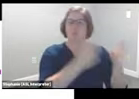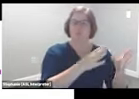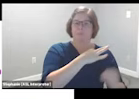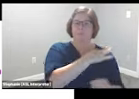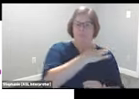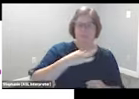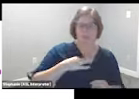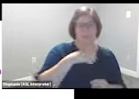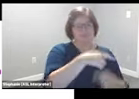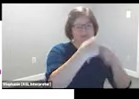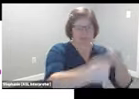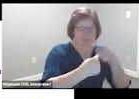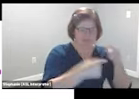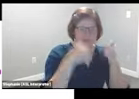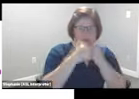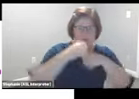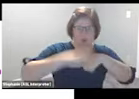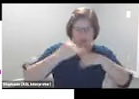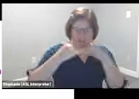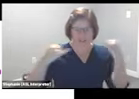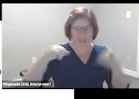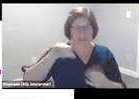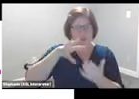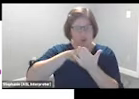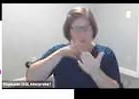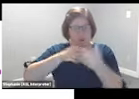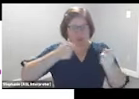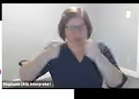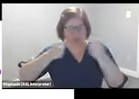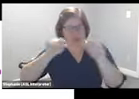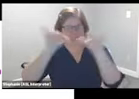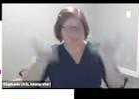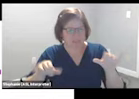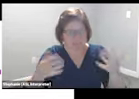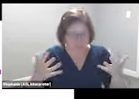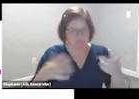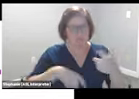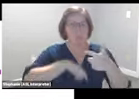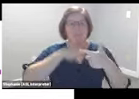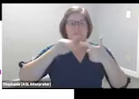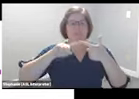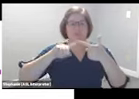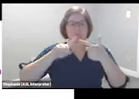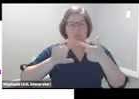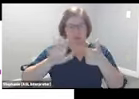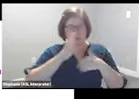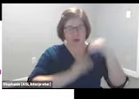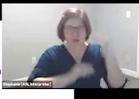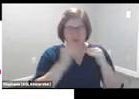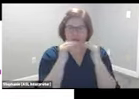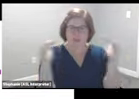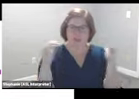with familiarity with online learning systems. They're struggling with their relative comfort levels with online work and supervision.